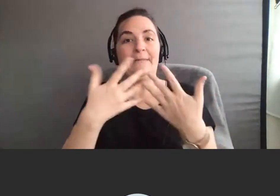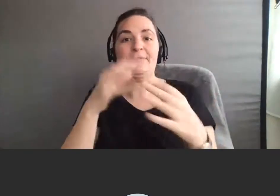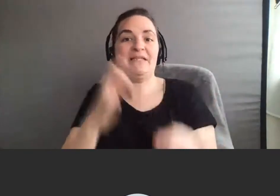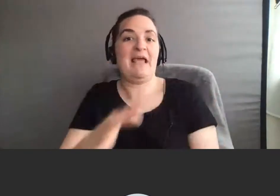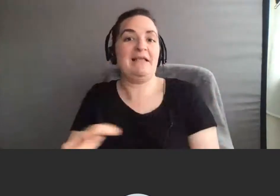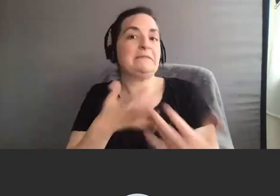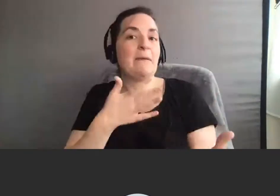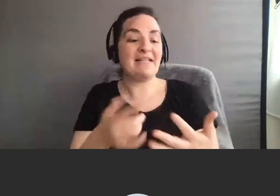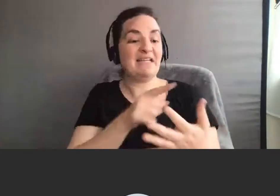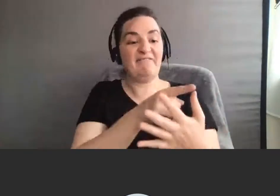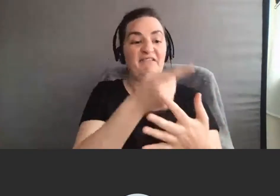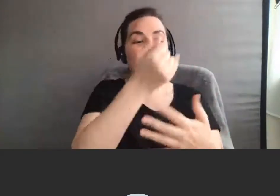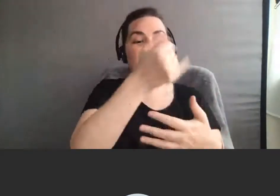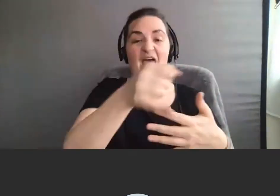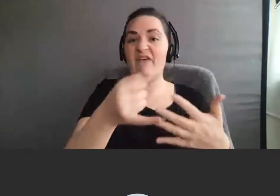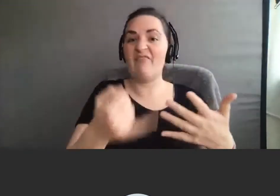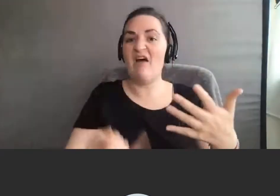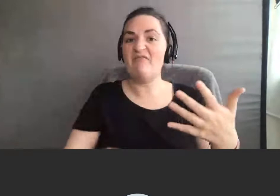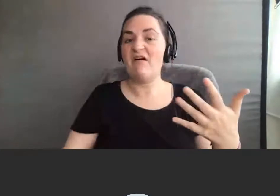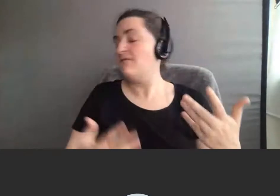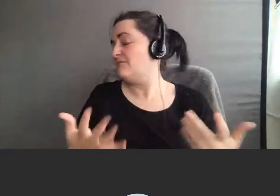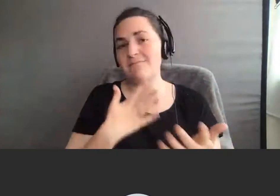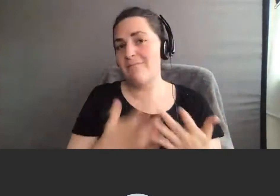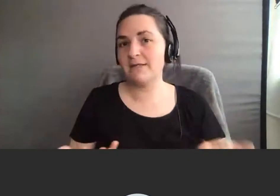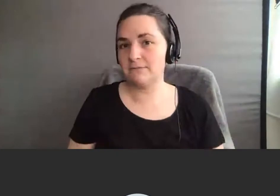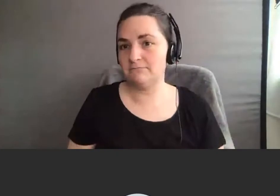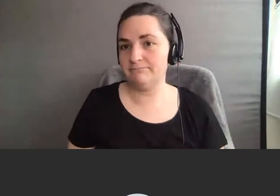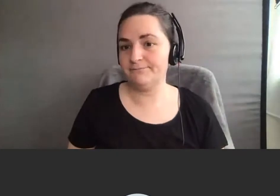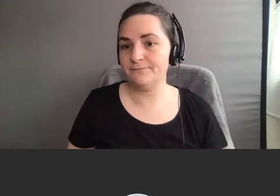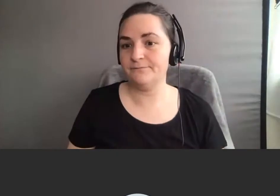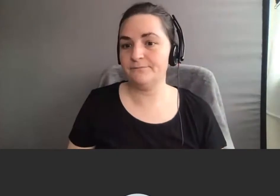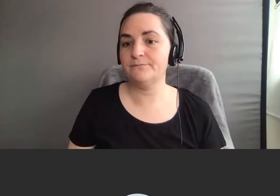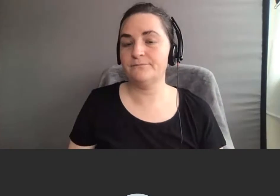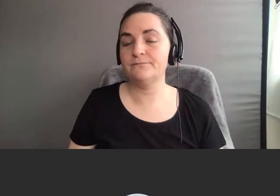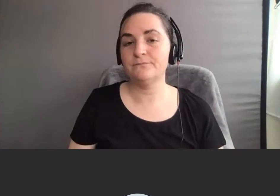Brilliant. Okay. So yeah, do the tasks